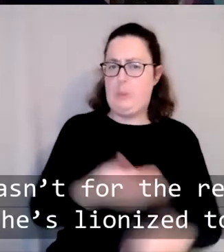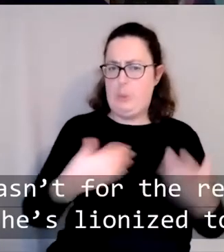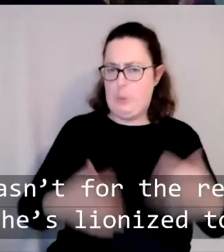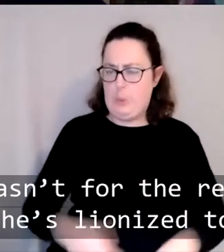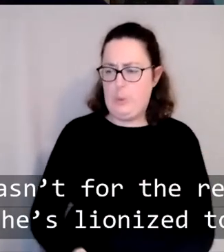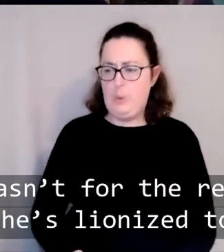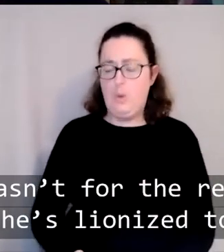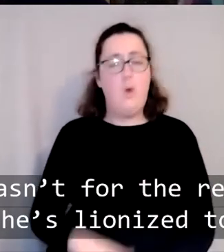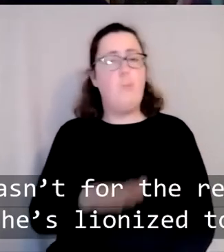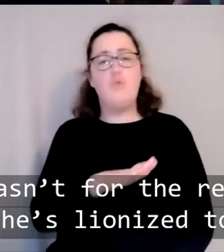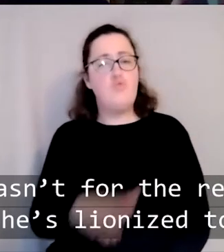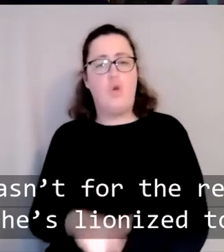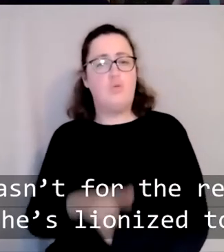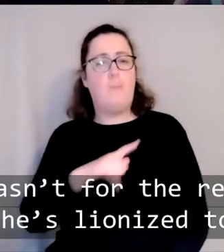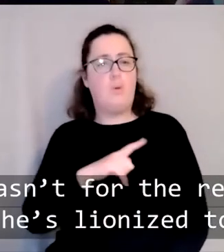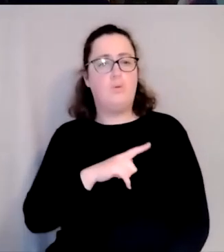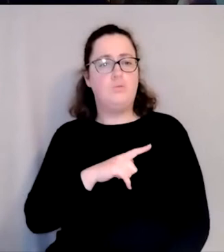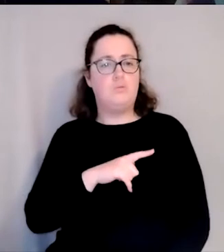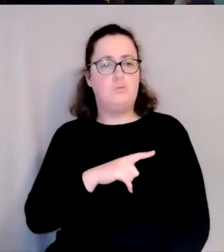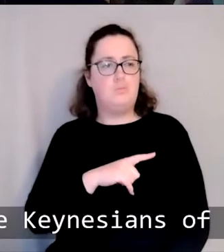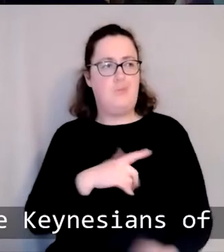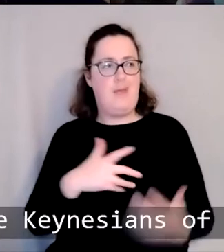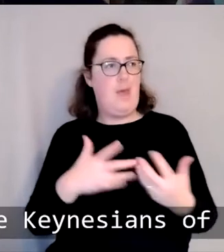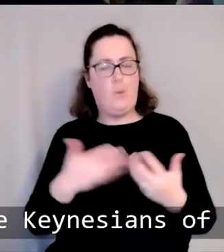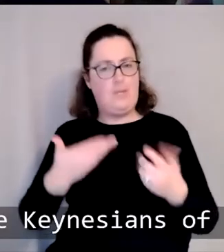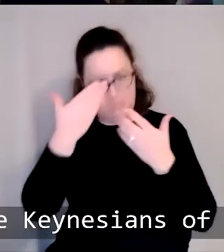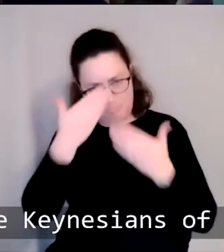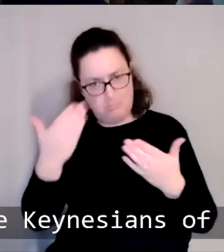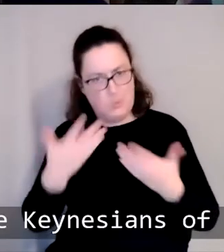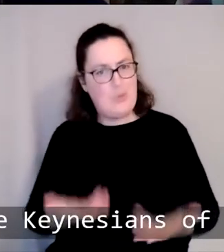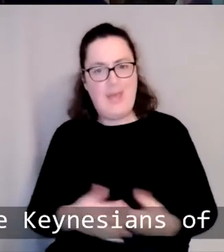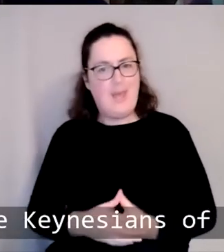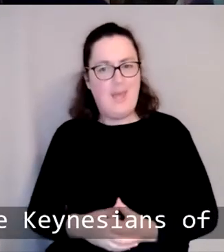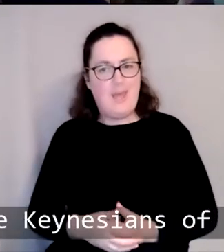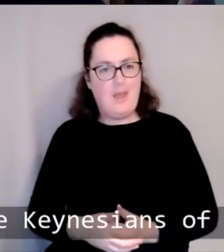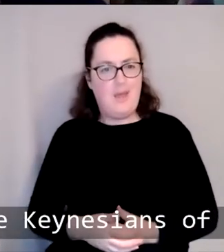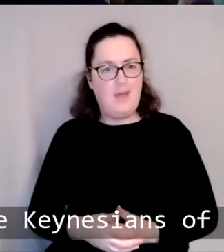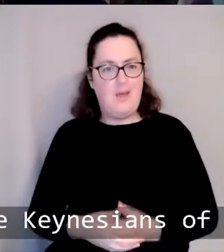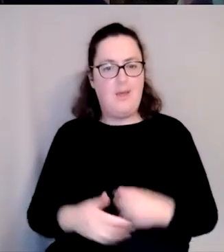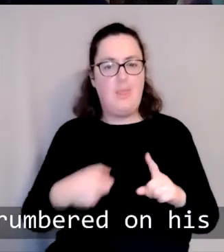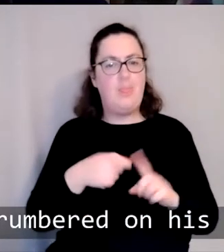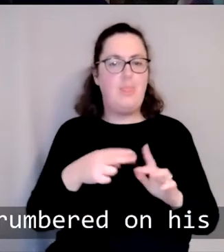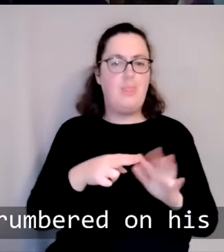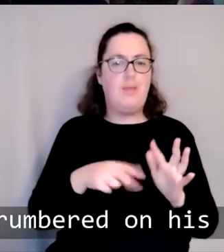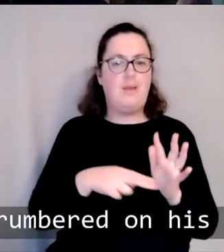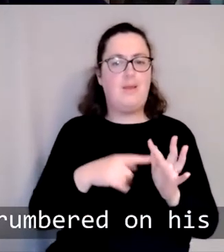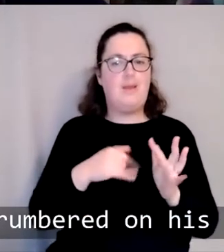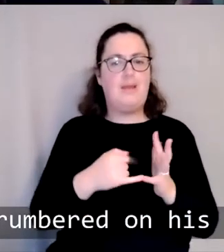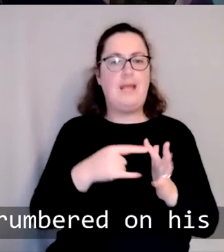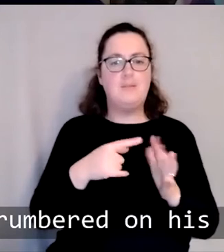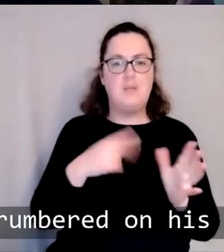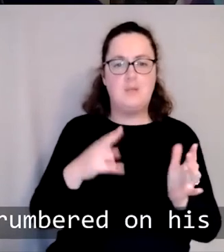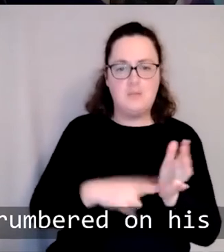for the reason that he's lionized today. And somehow, the Keynesians of the modern era have sort